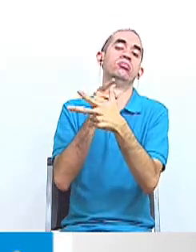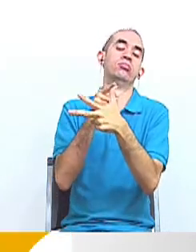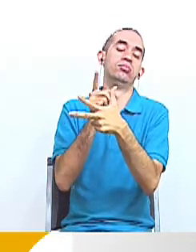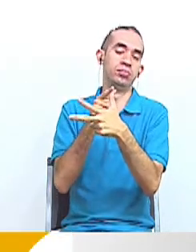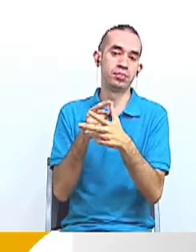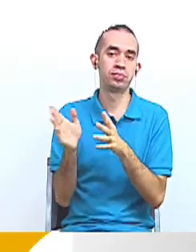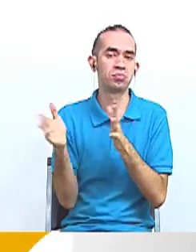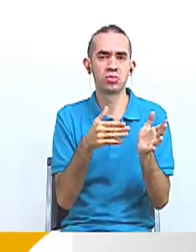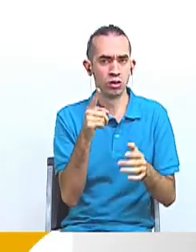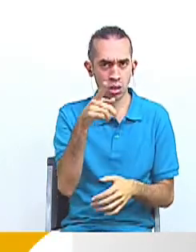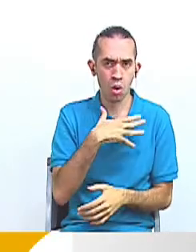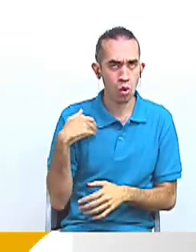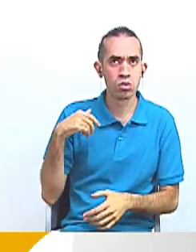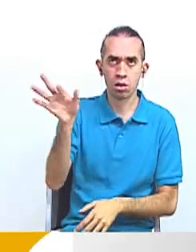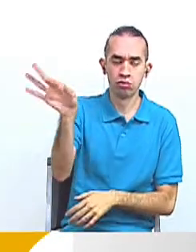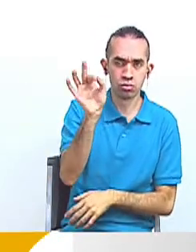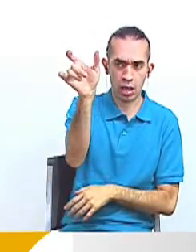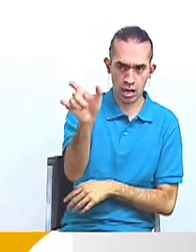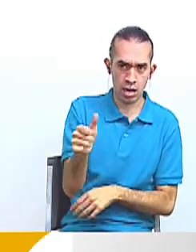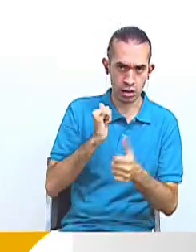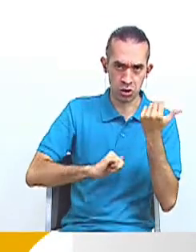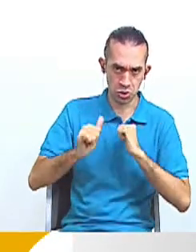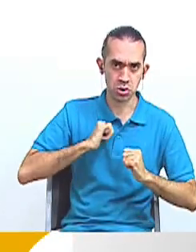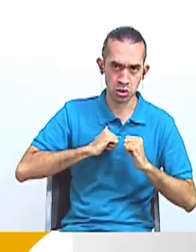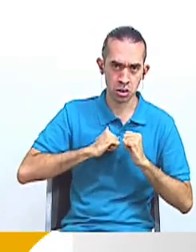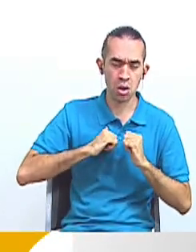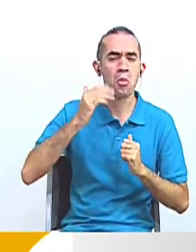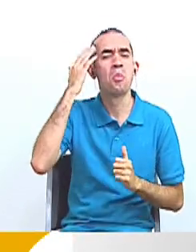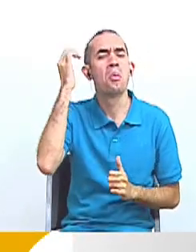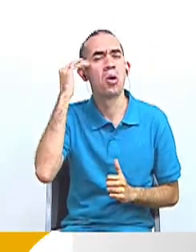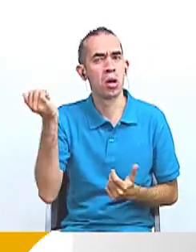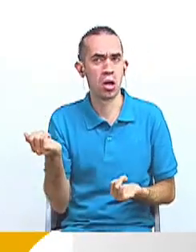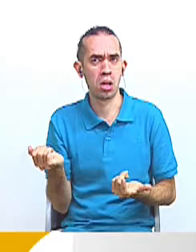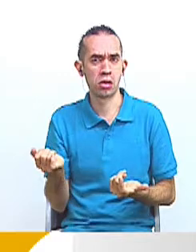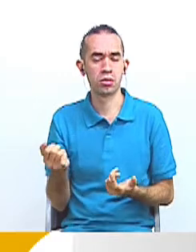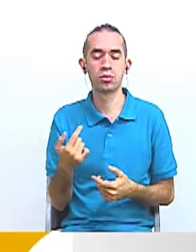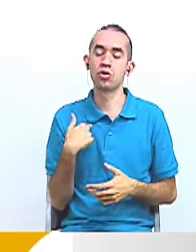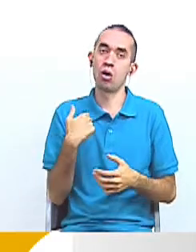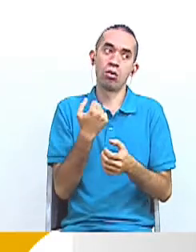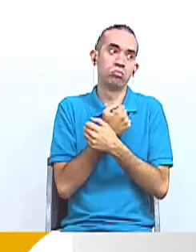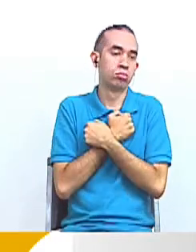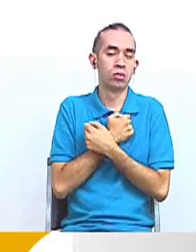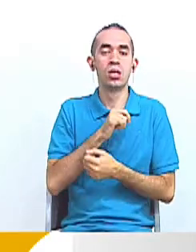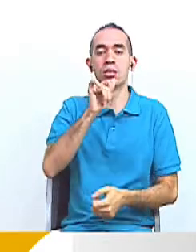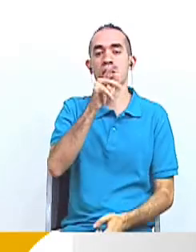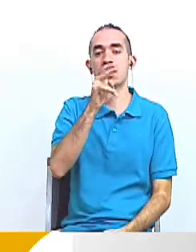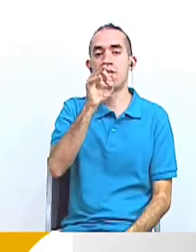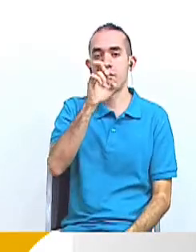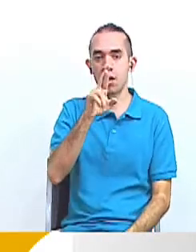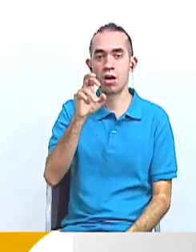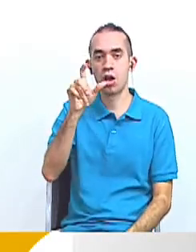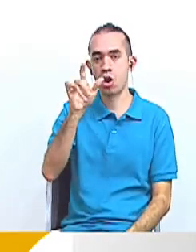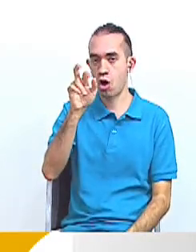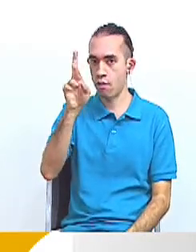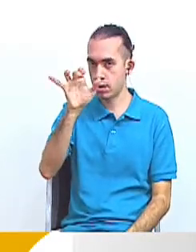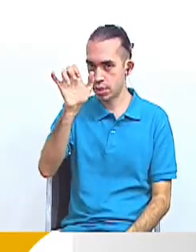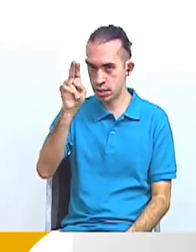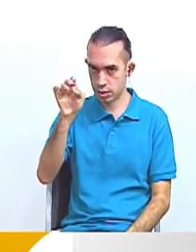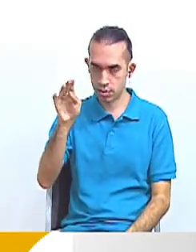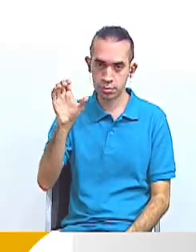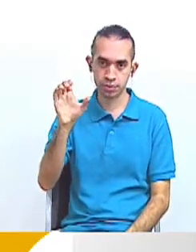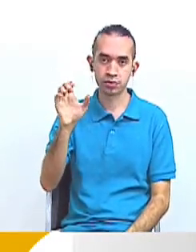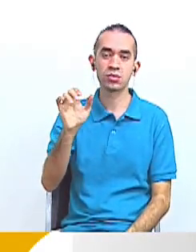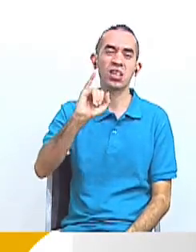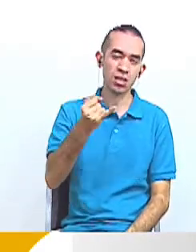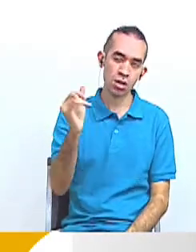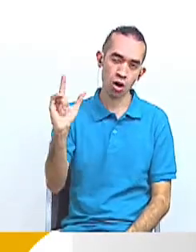him or her? So think about those characteristics. I can tell you that I like Jennifer Lawrence because she's a great actress. She already has an Oscar